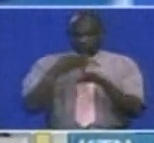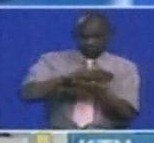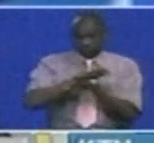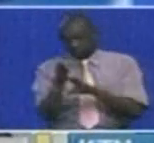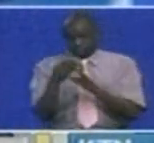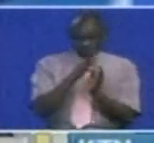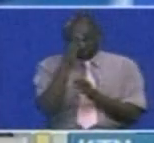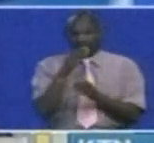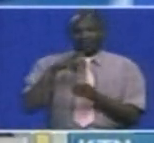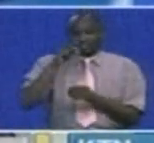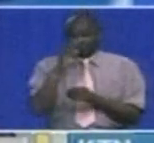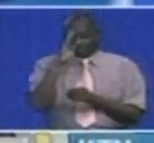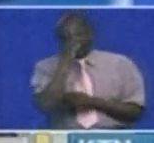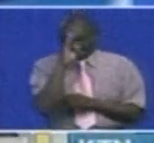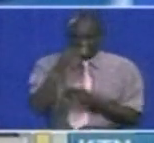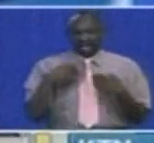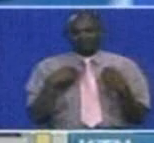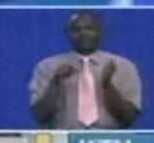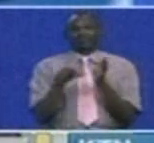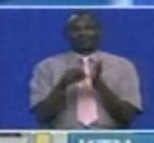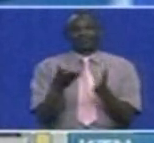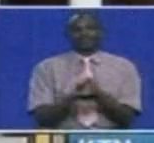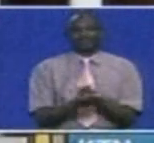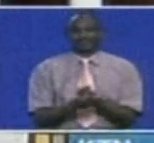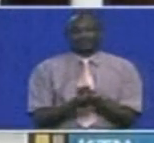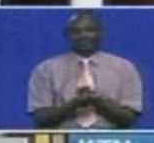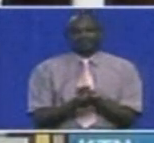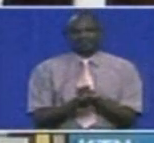this crisscross road PSV operators now find themselves in.